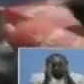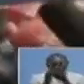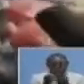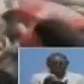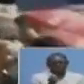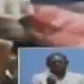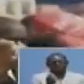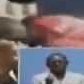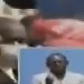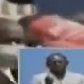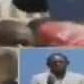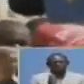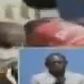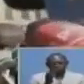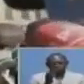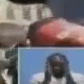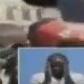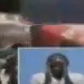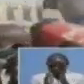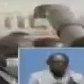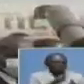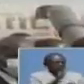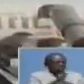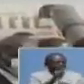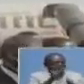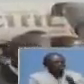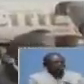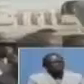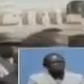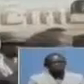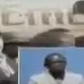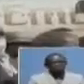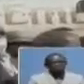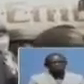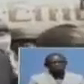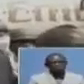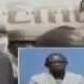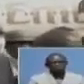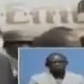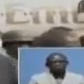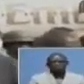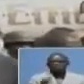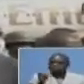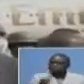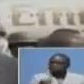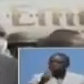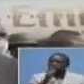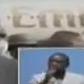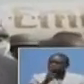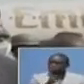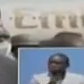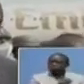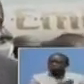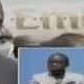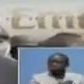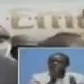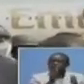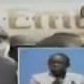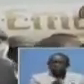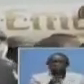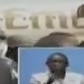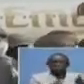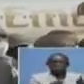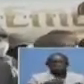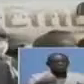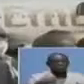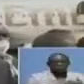stay focused. We know that's where the benefits are. We understand the anxiety Zambians have because a lot of their resources